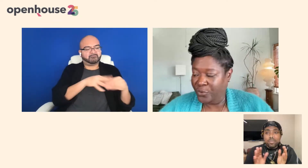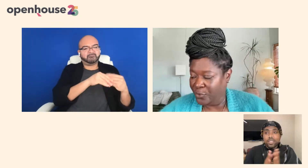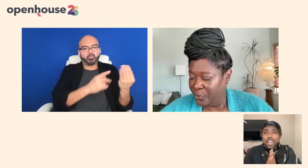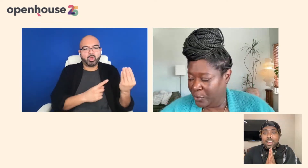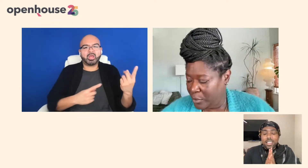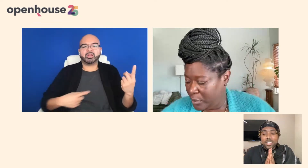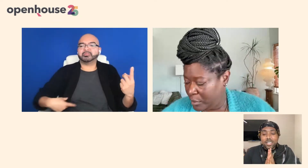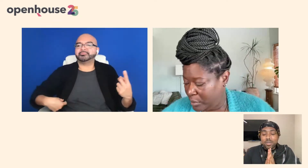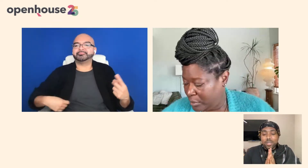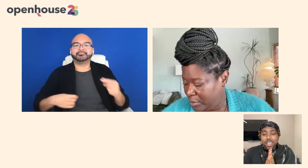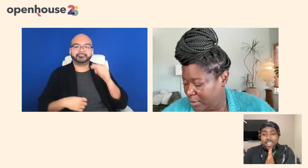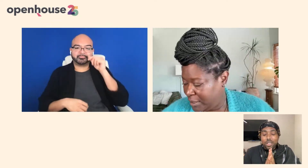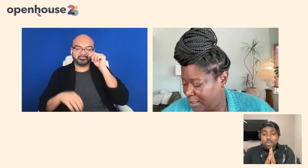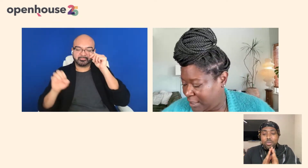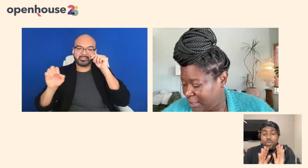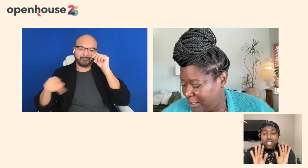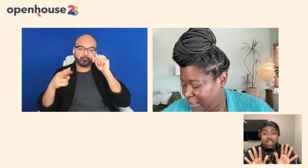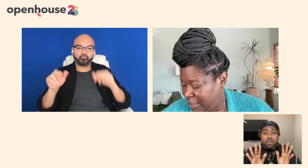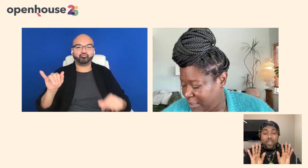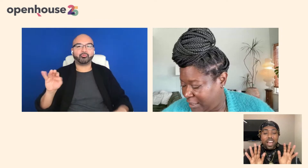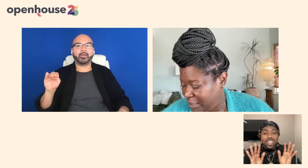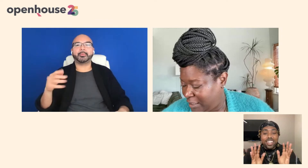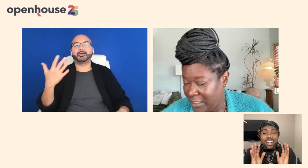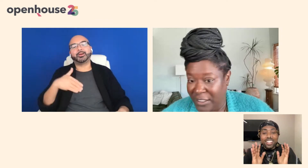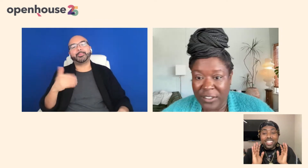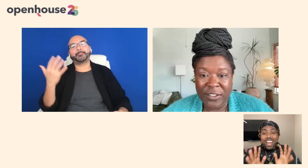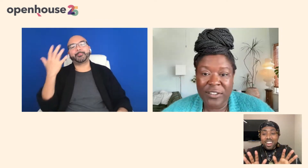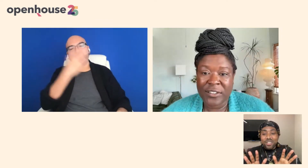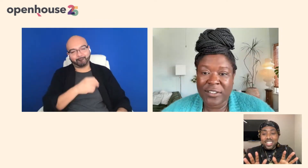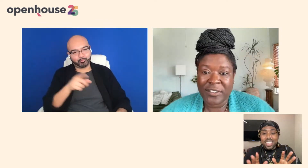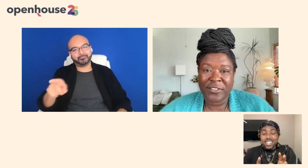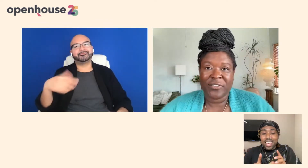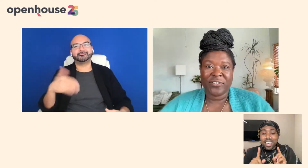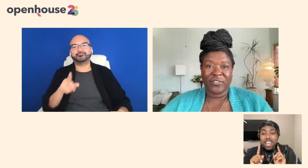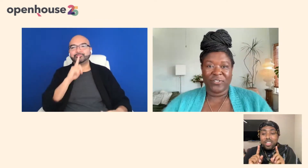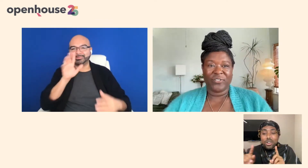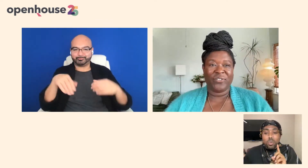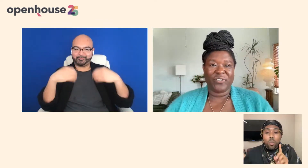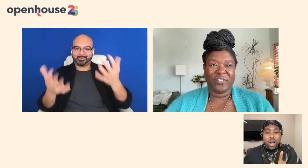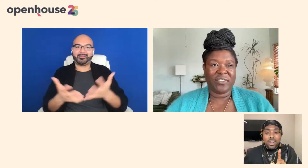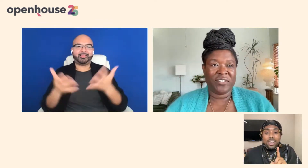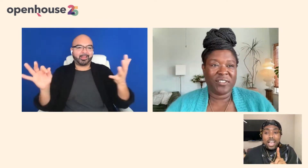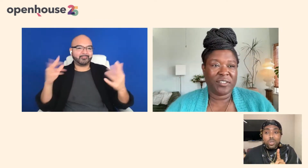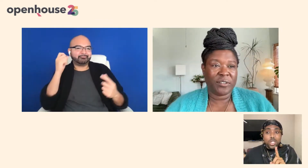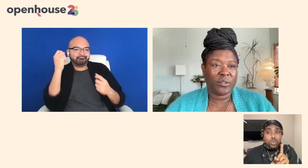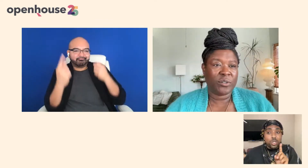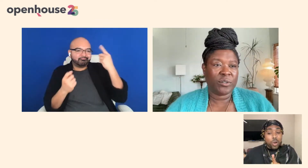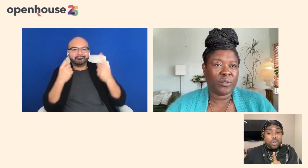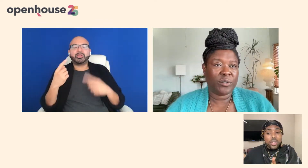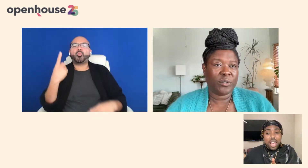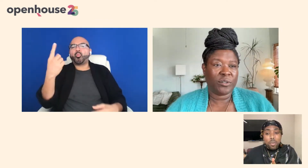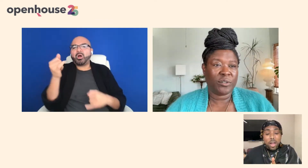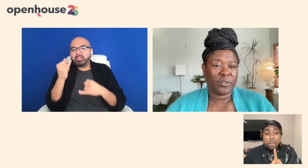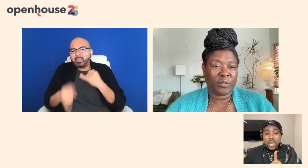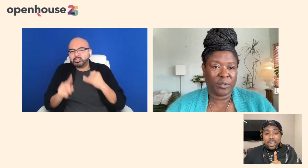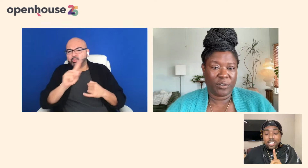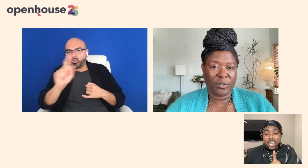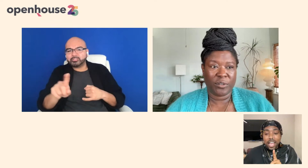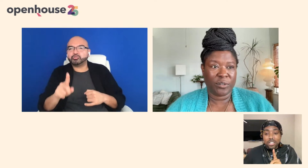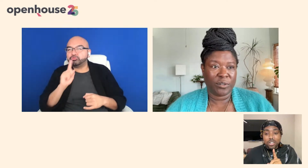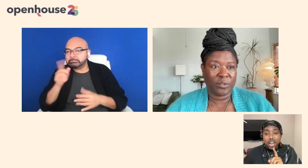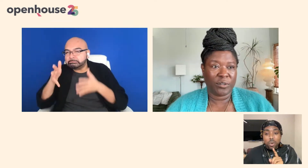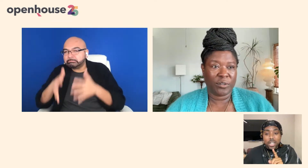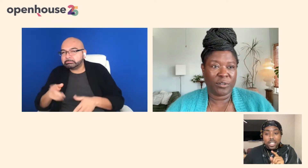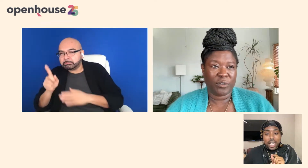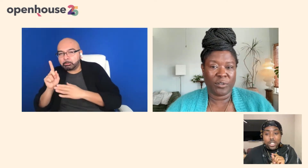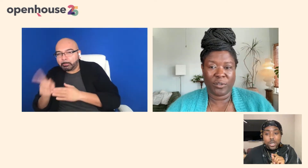Beautiful. You've really provided a lot of insight today. There is one last question, which we only really have about a minute to